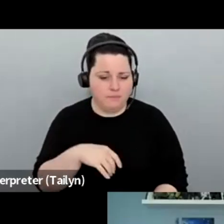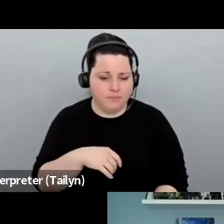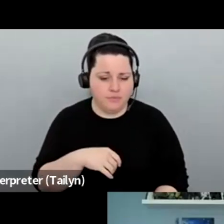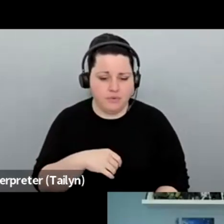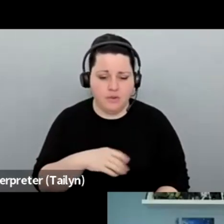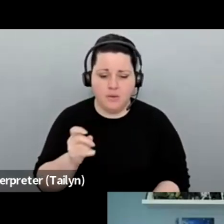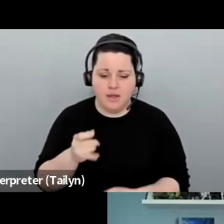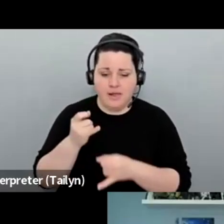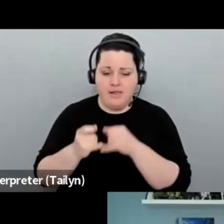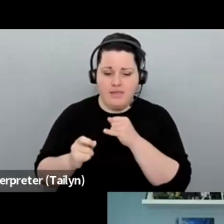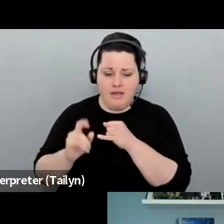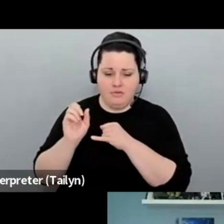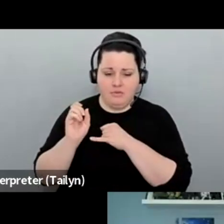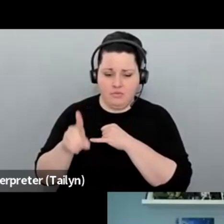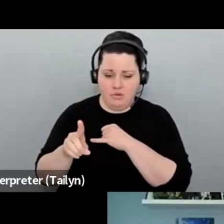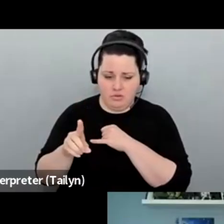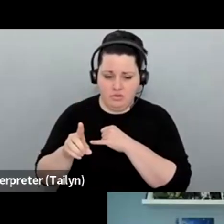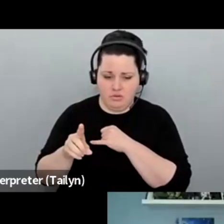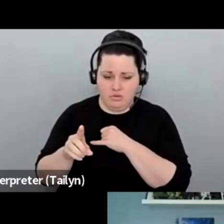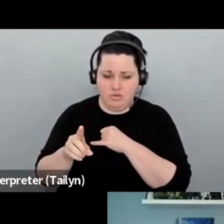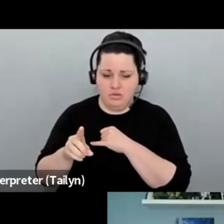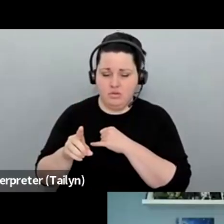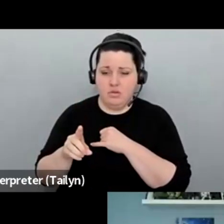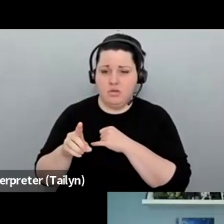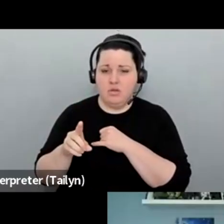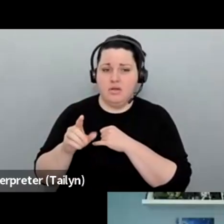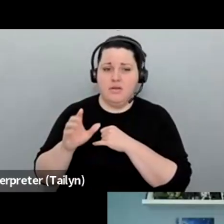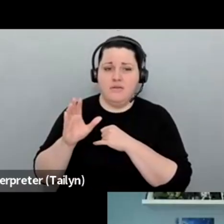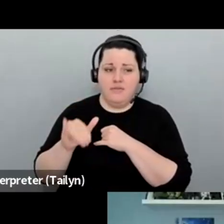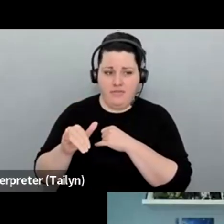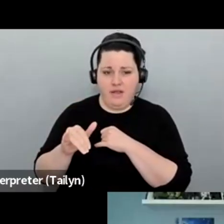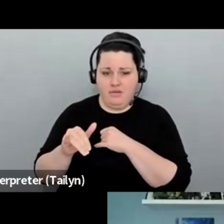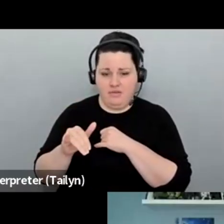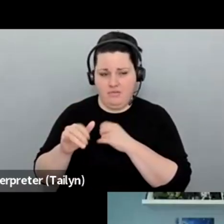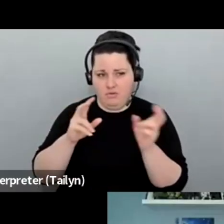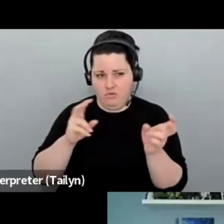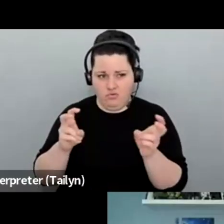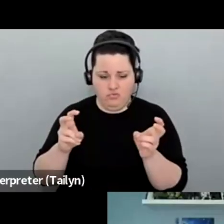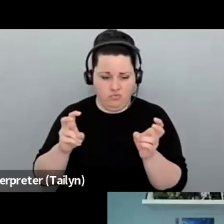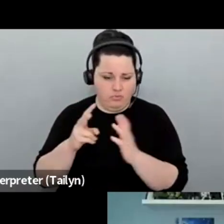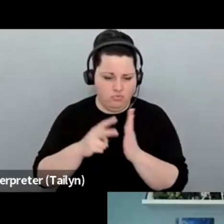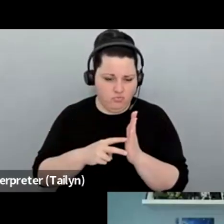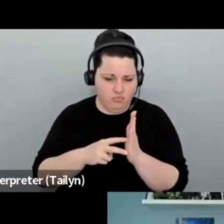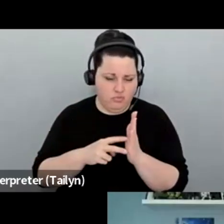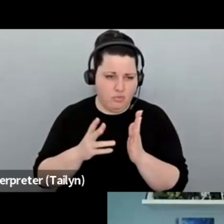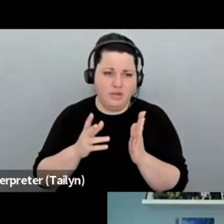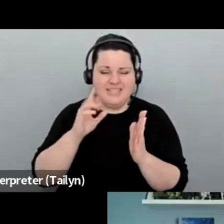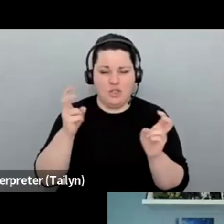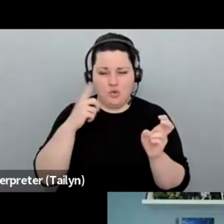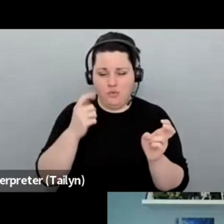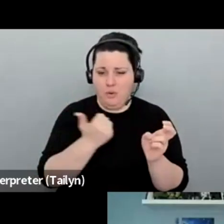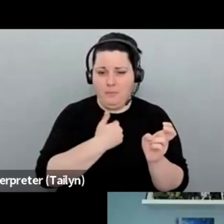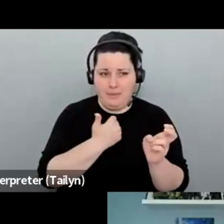probably our last question with our time that we have is, this is an issue for me. This is reading the question. This is an issue for me personally